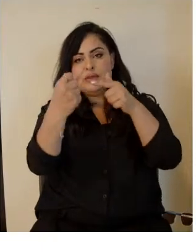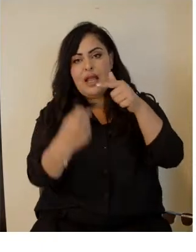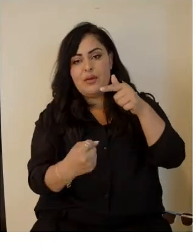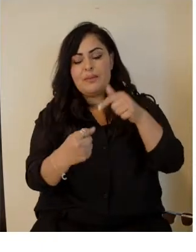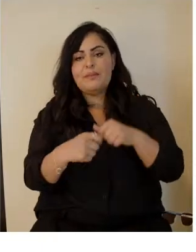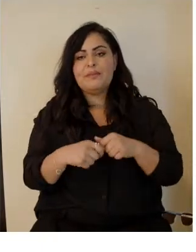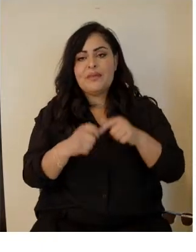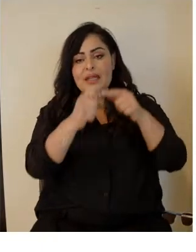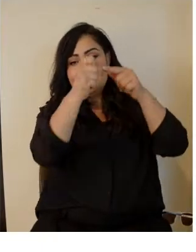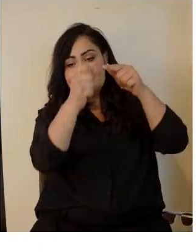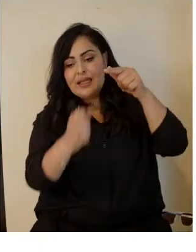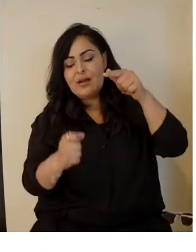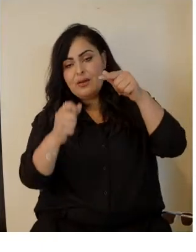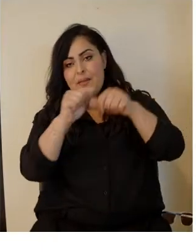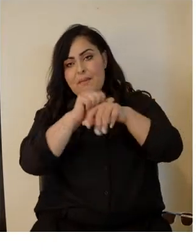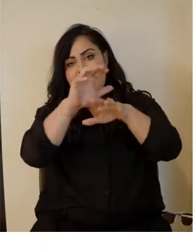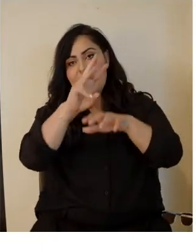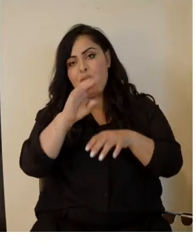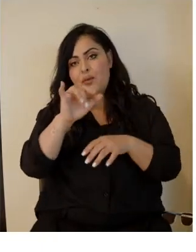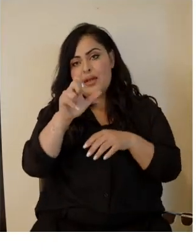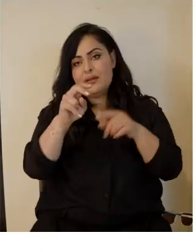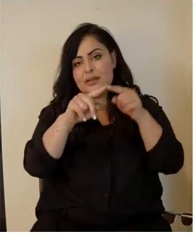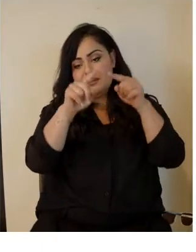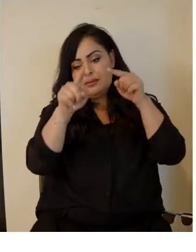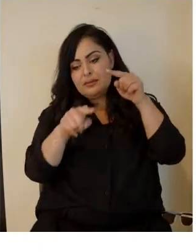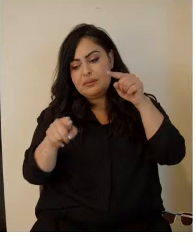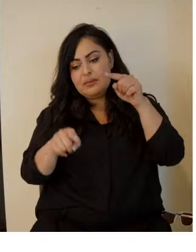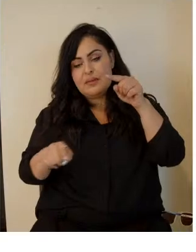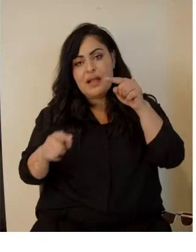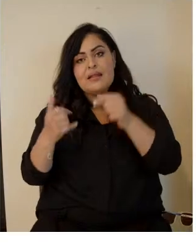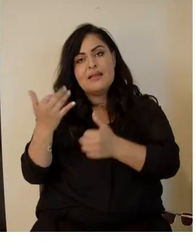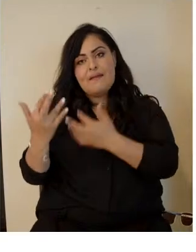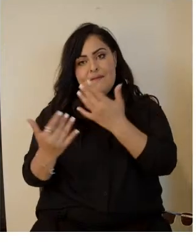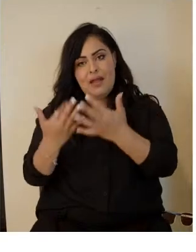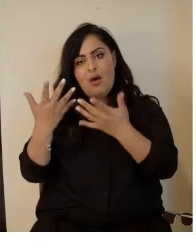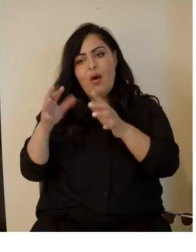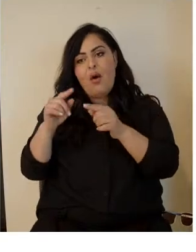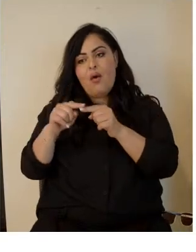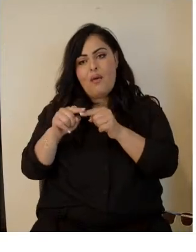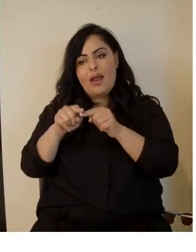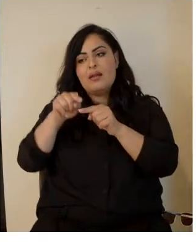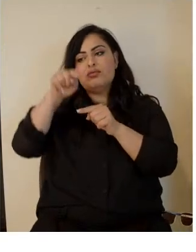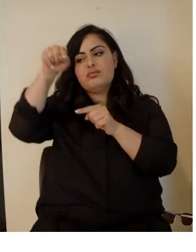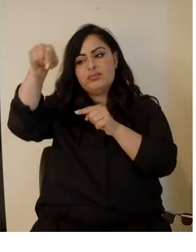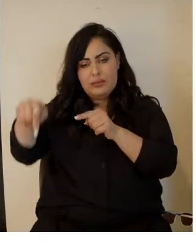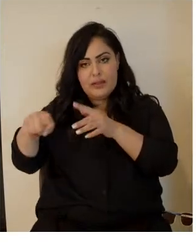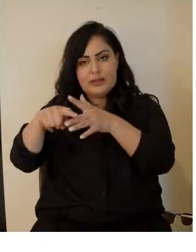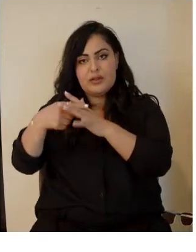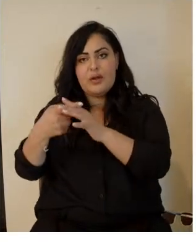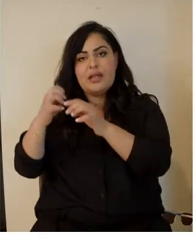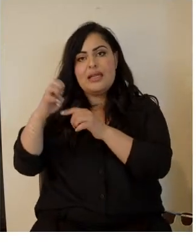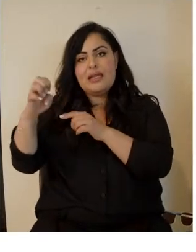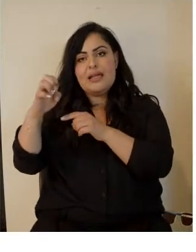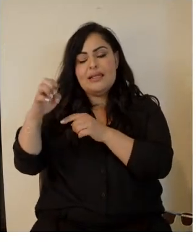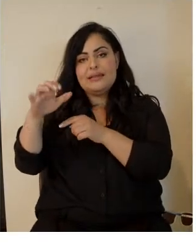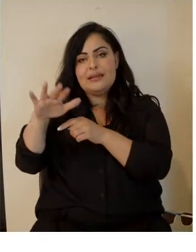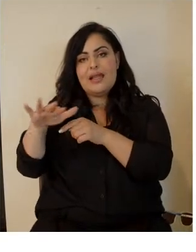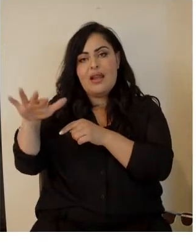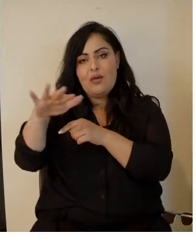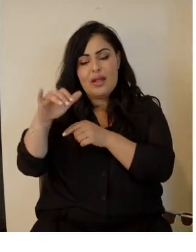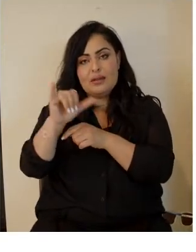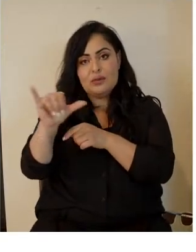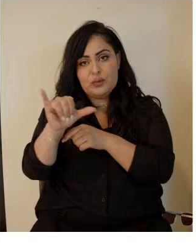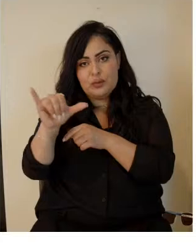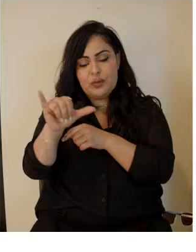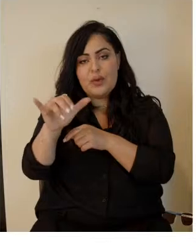you head south of Mount Wilson, on the Mount Wilson Road, the fire has crossed to the east side of the road, and we do have fire